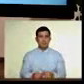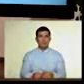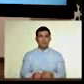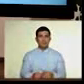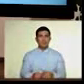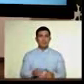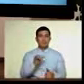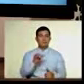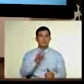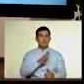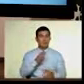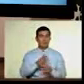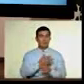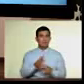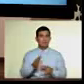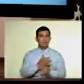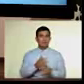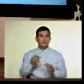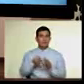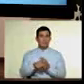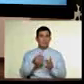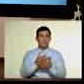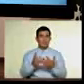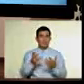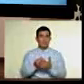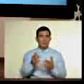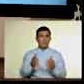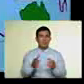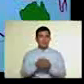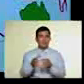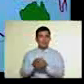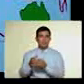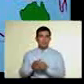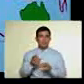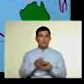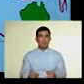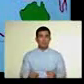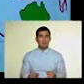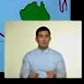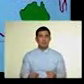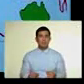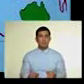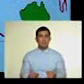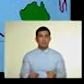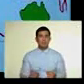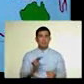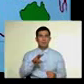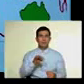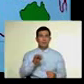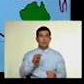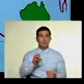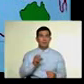Bu bo'laklarni bir-biridan chuqur darzlar, ya'ni mana bu yoriqlar ajratib turadi. Litosfera